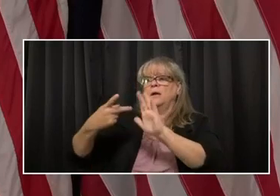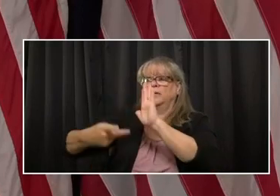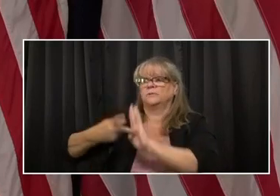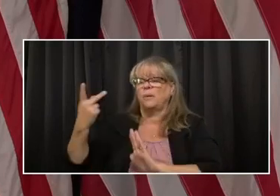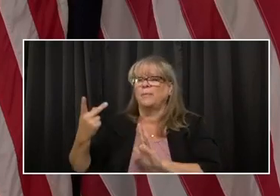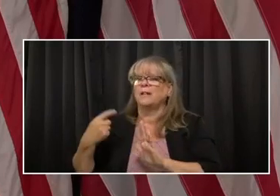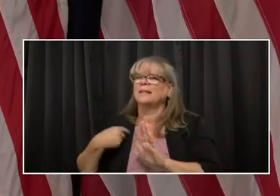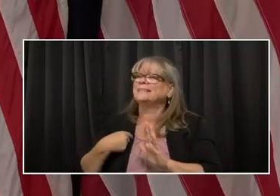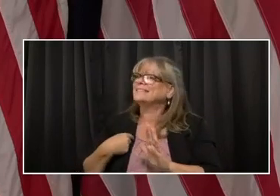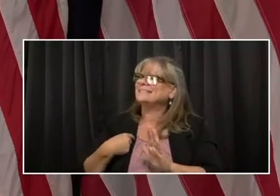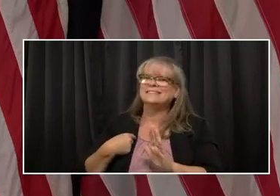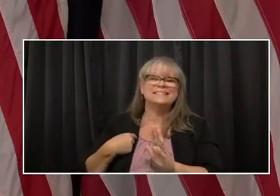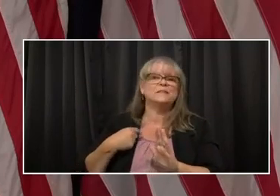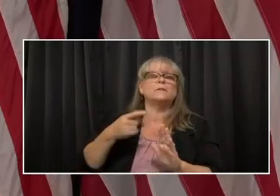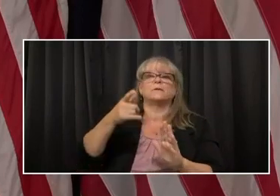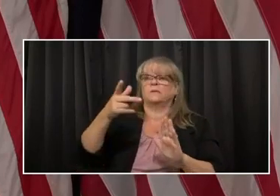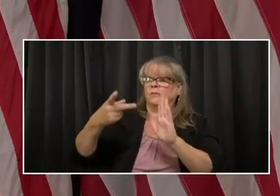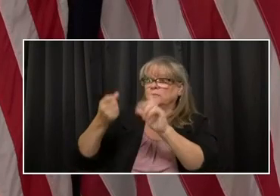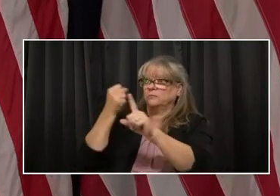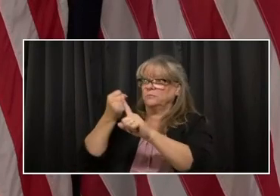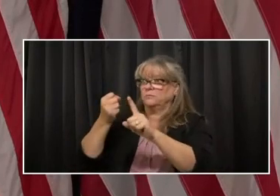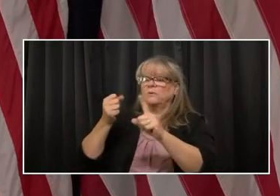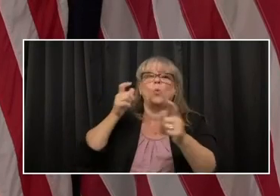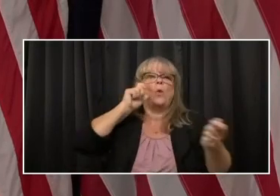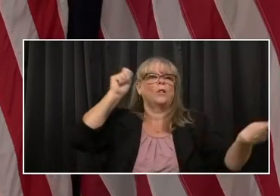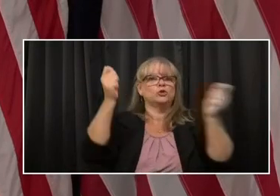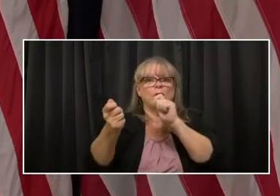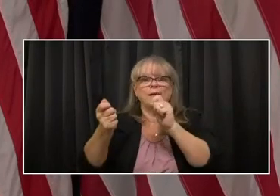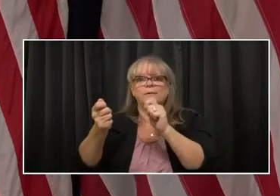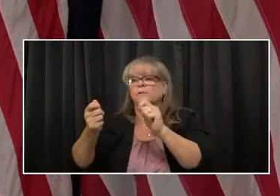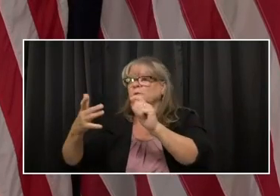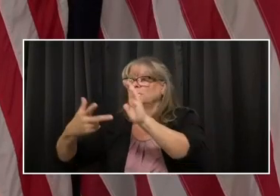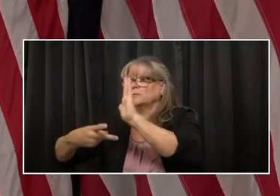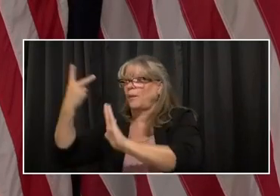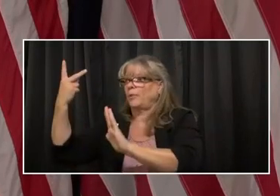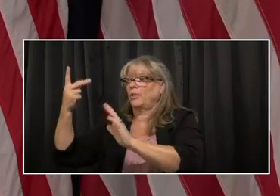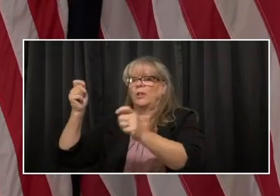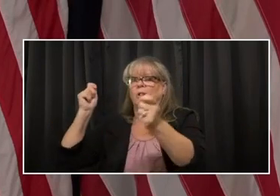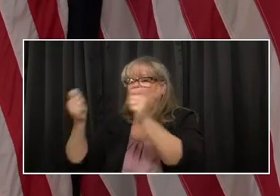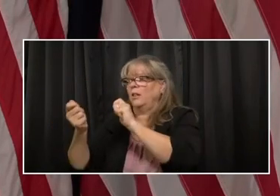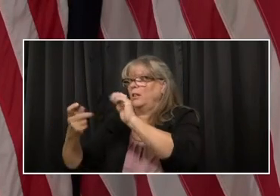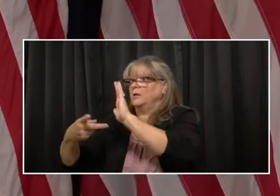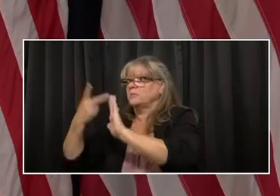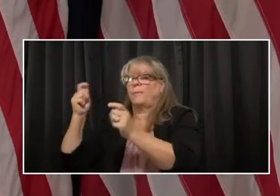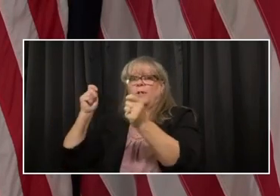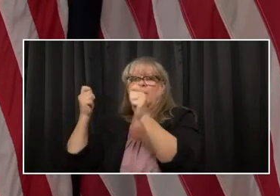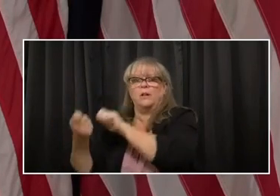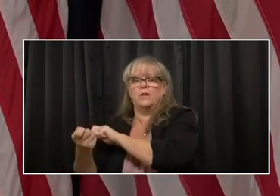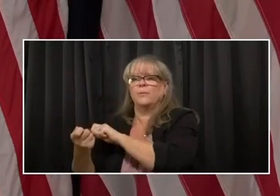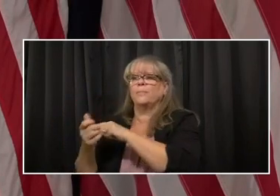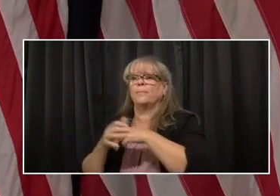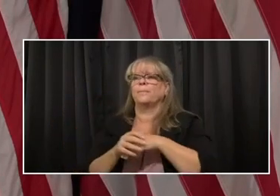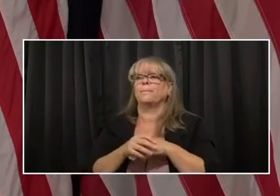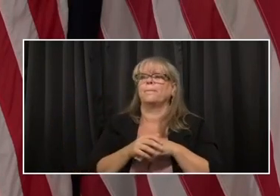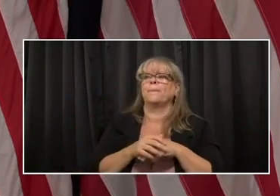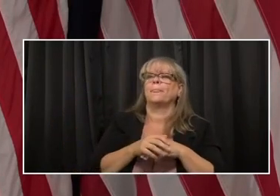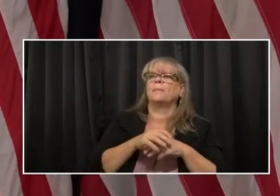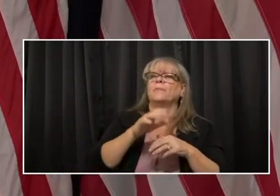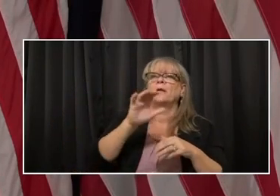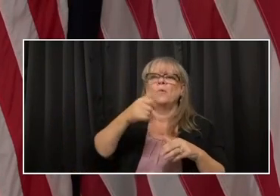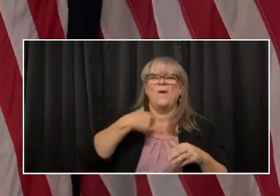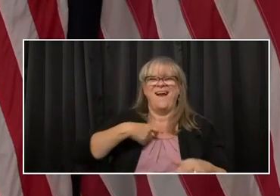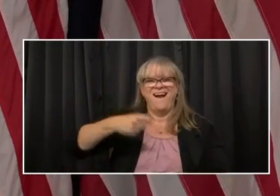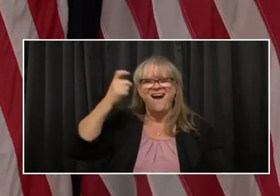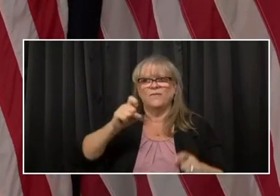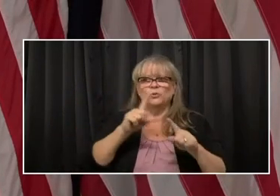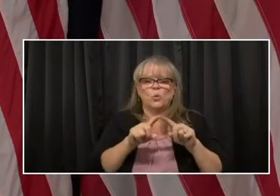double again, and you double again, and then all of a sudden you're threatening your hospital system. So when we dug deep in the data and said, where and how is